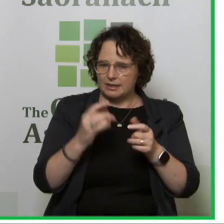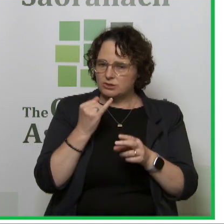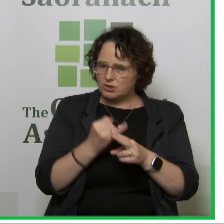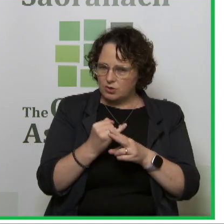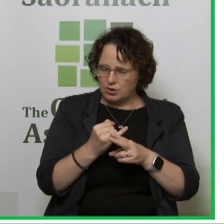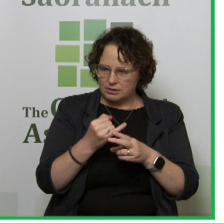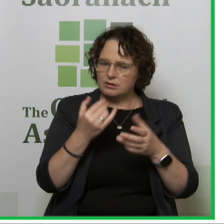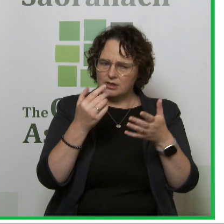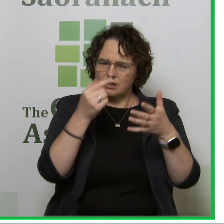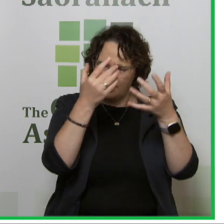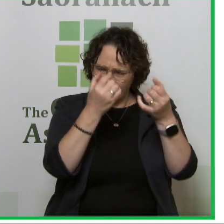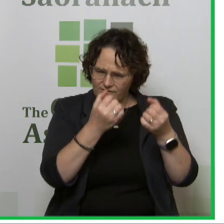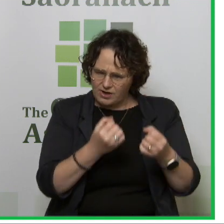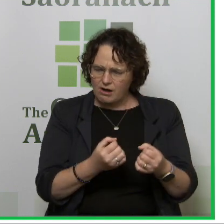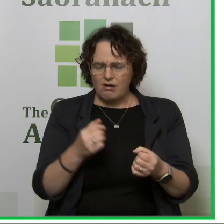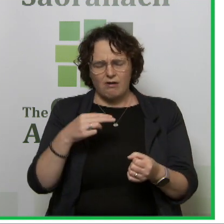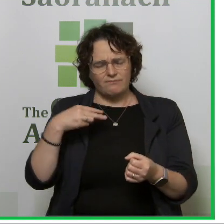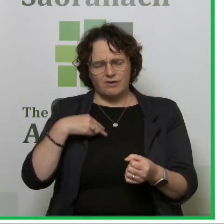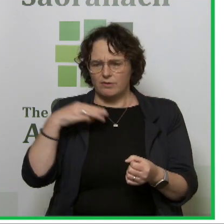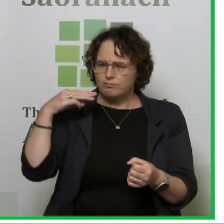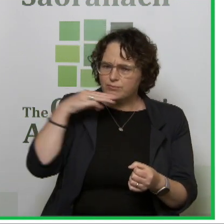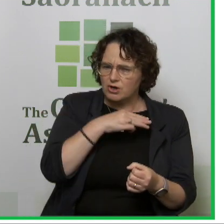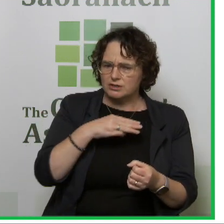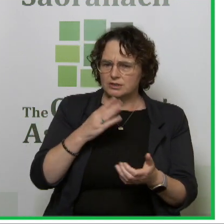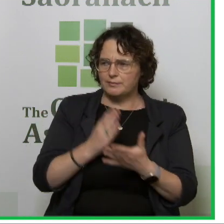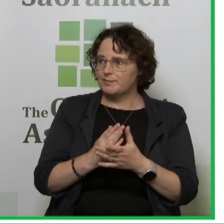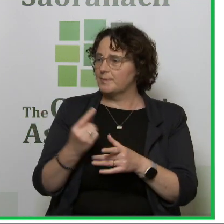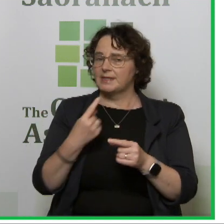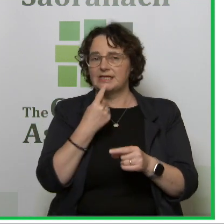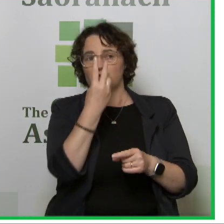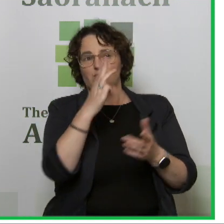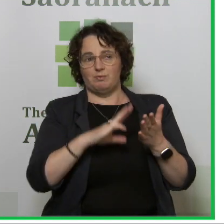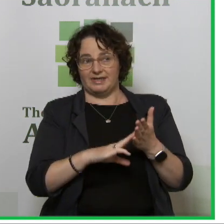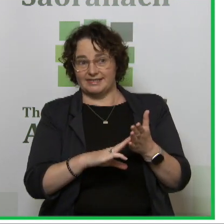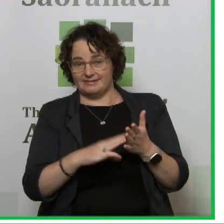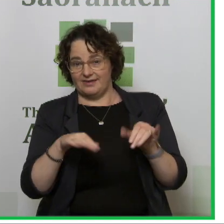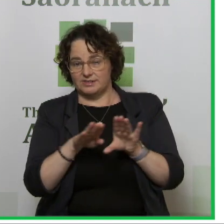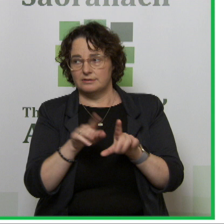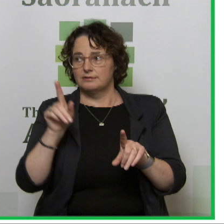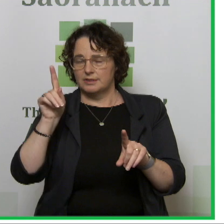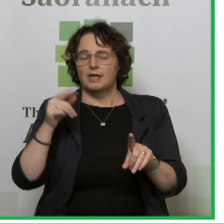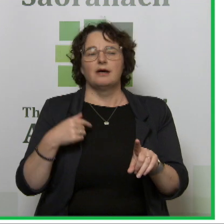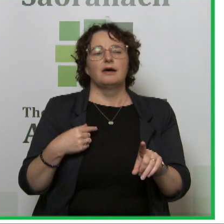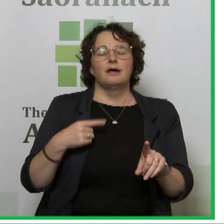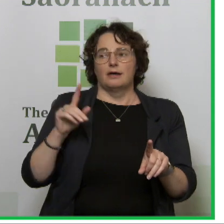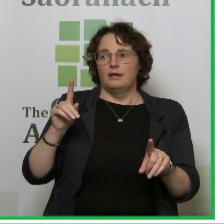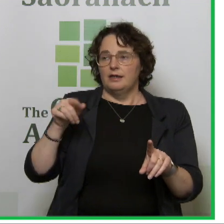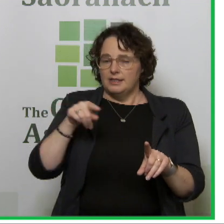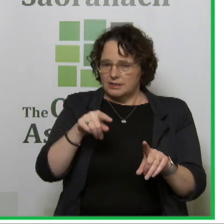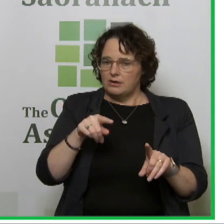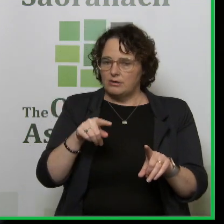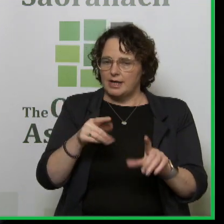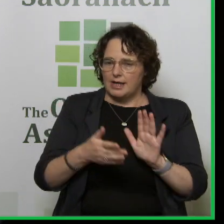they're actually incredibly important in prevention. Just 2 minutes, Pat. Okay, and they're also the key ingredients in enabling your